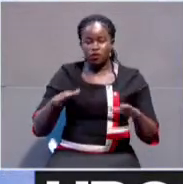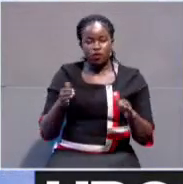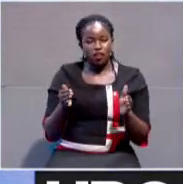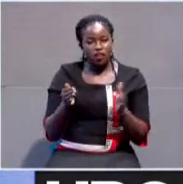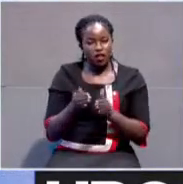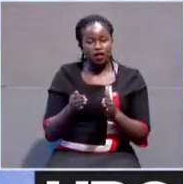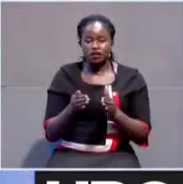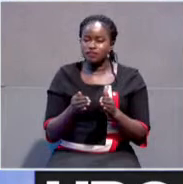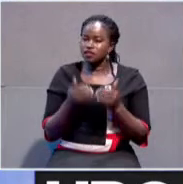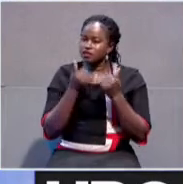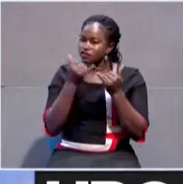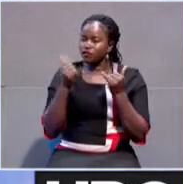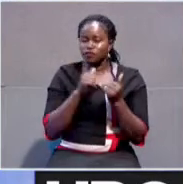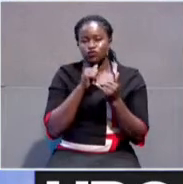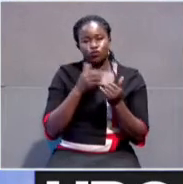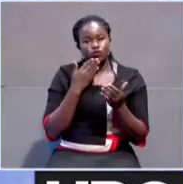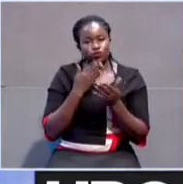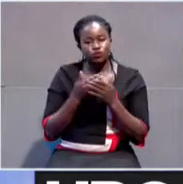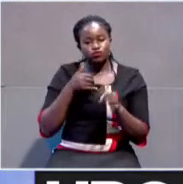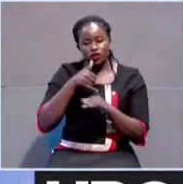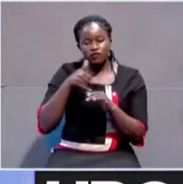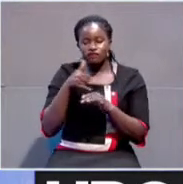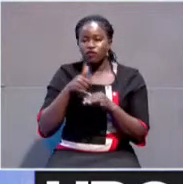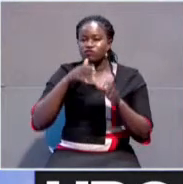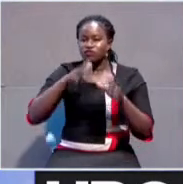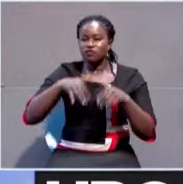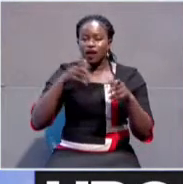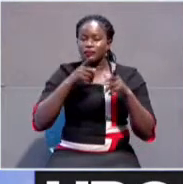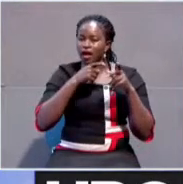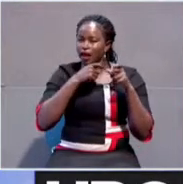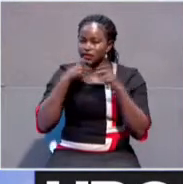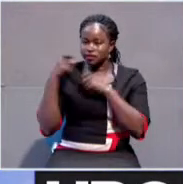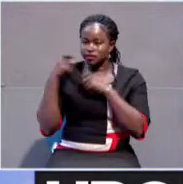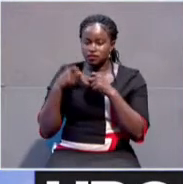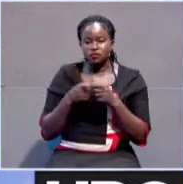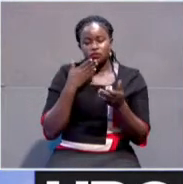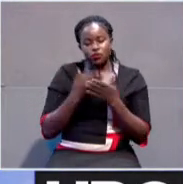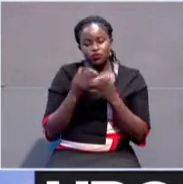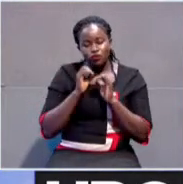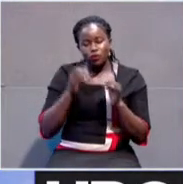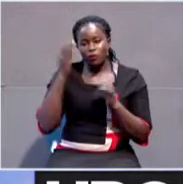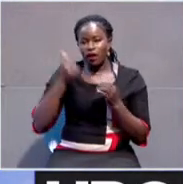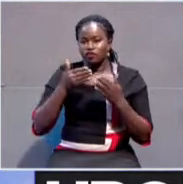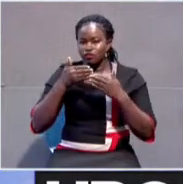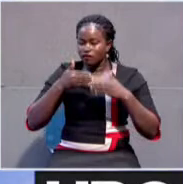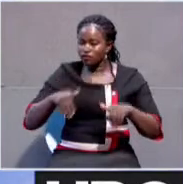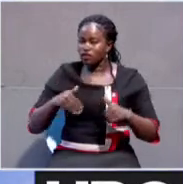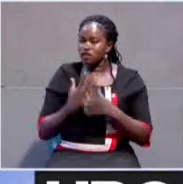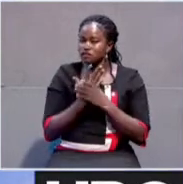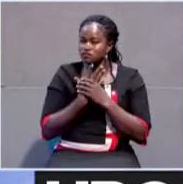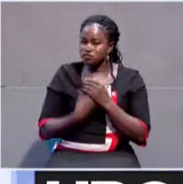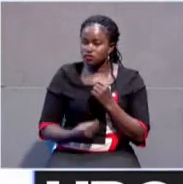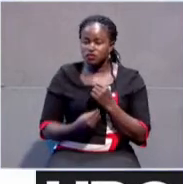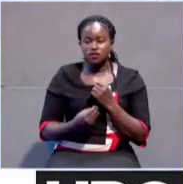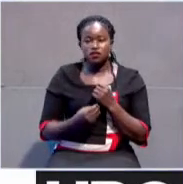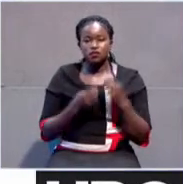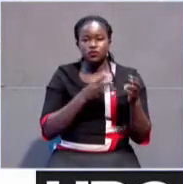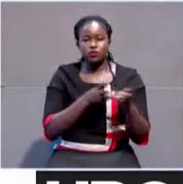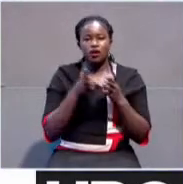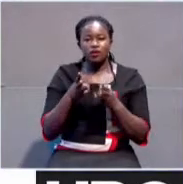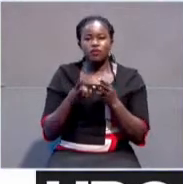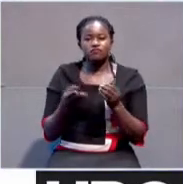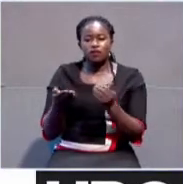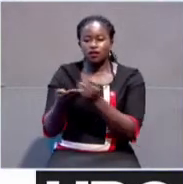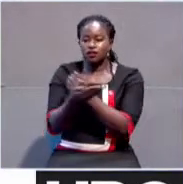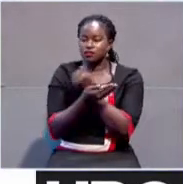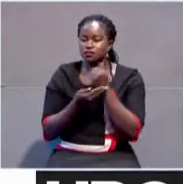have been discouraged from engaging in sugarcane farming to avoid disappointments in terms of